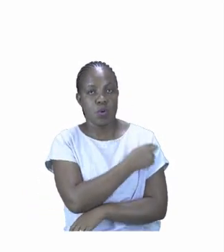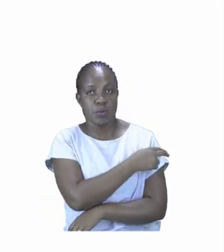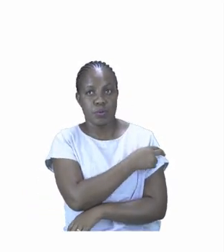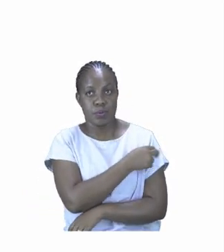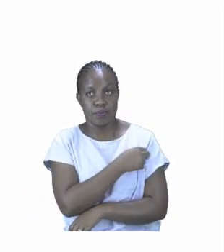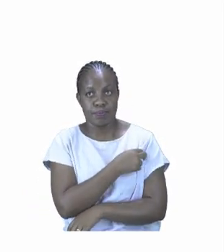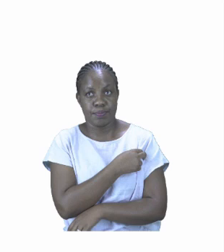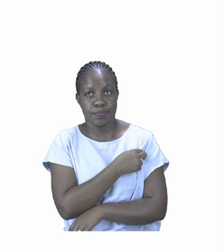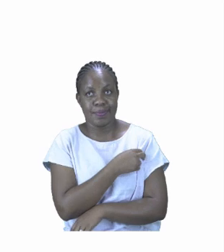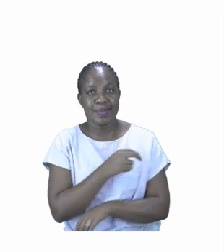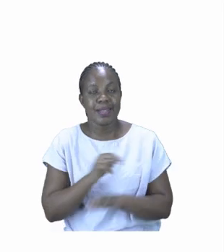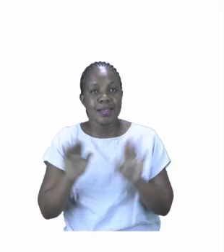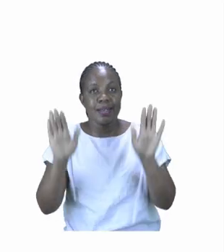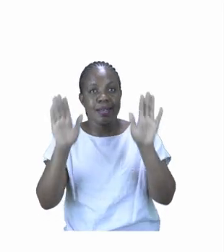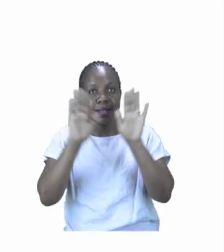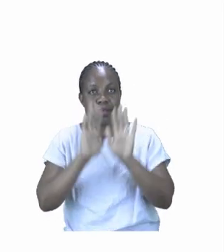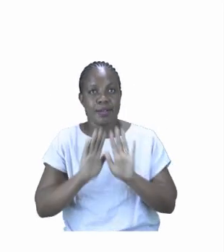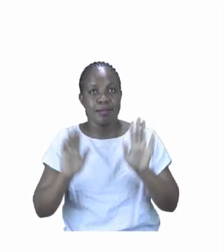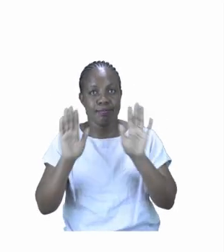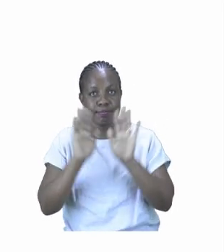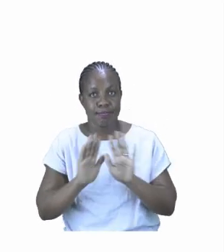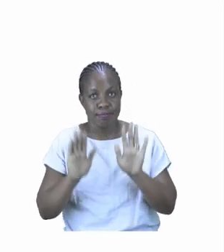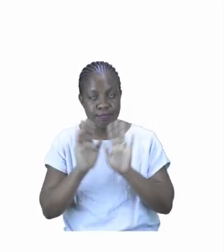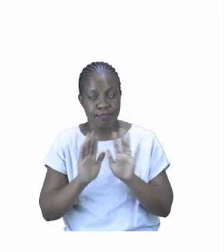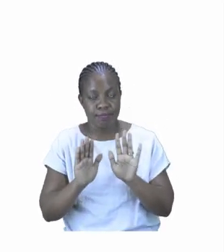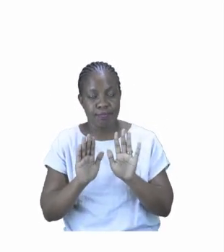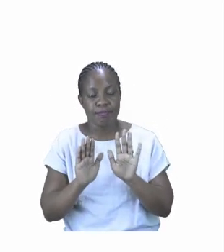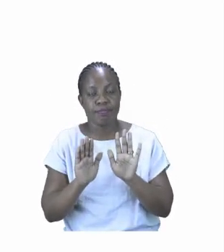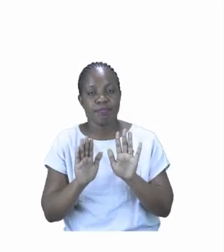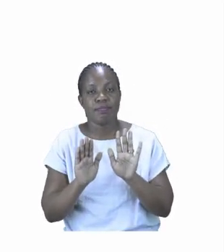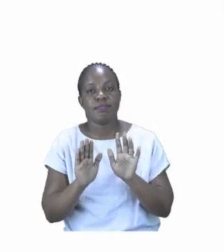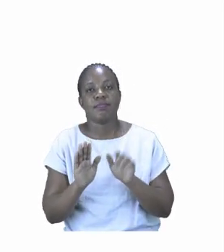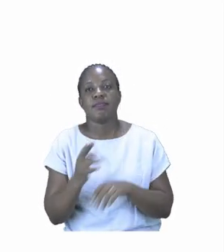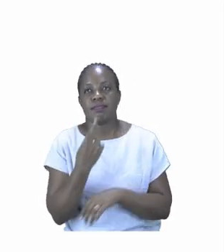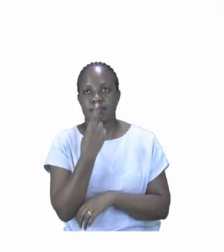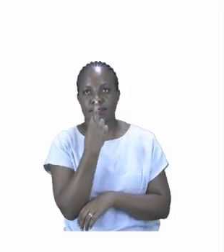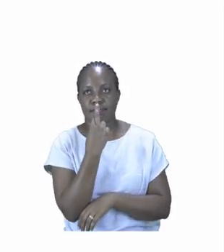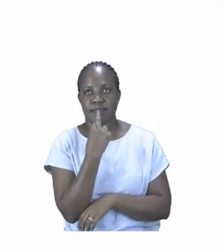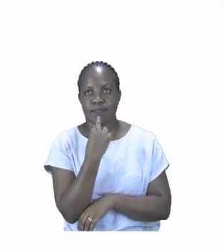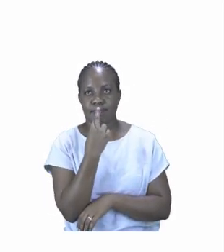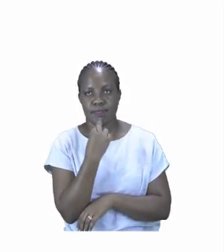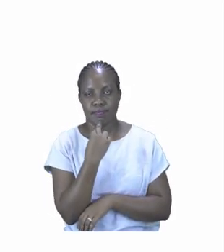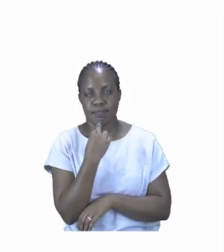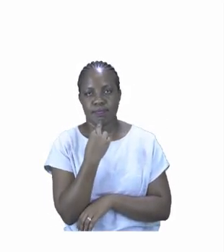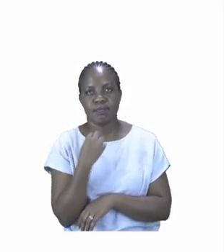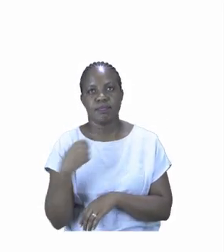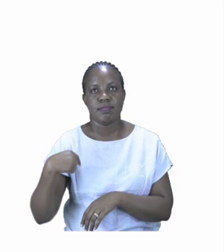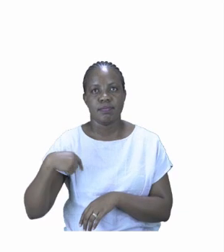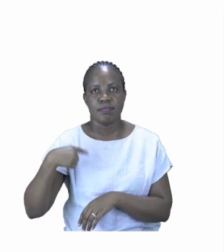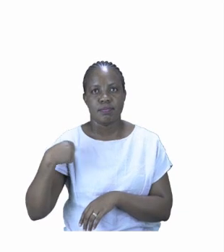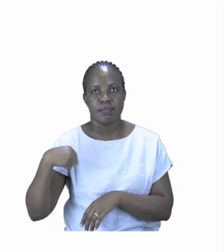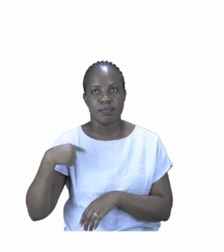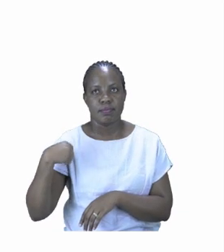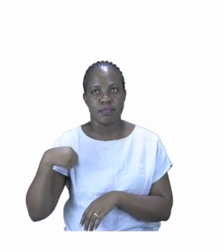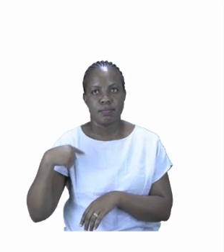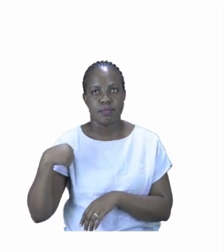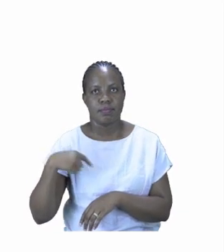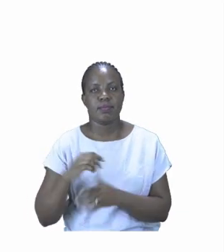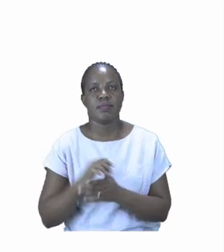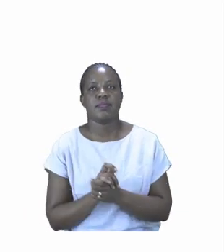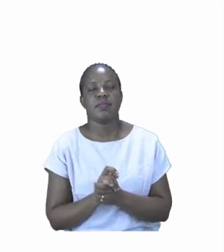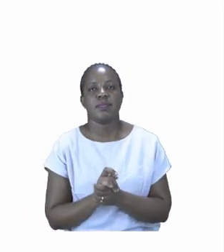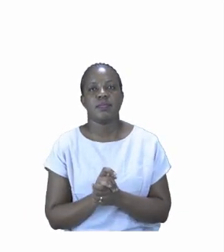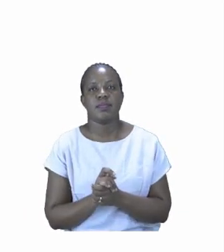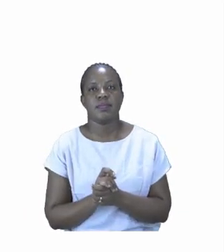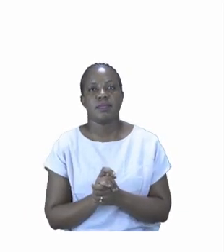red and white. And since your page is already almost white,